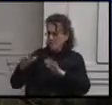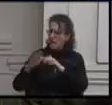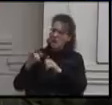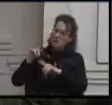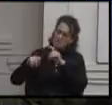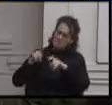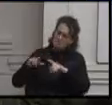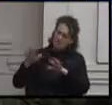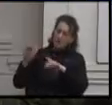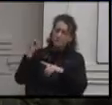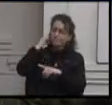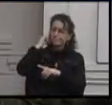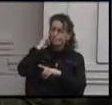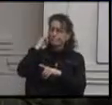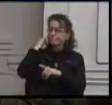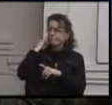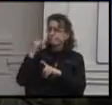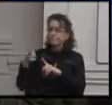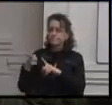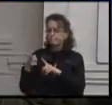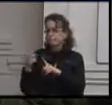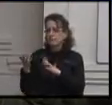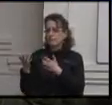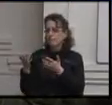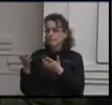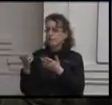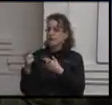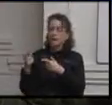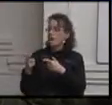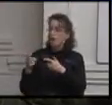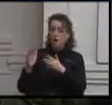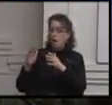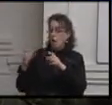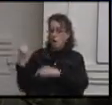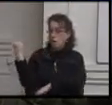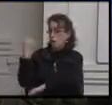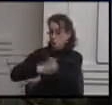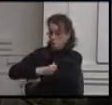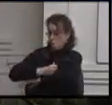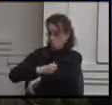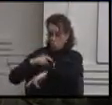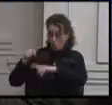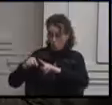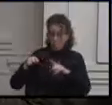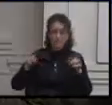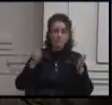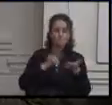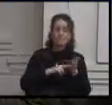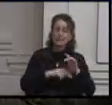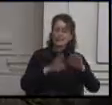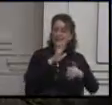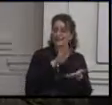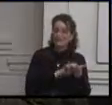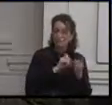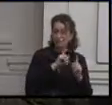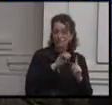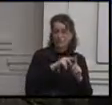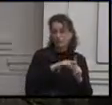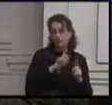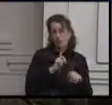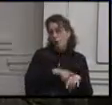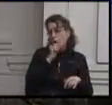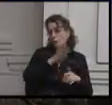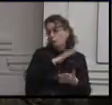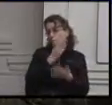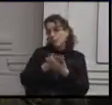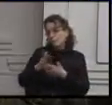feel if they were sort of second citizens to the people in the rest of the town. So I've been thinking about that since I'd heard that from